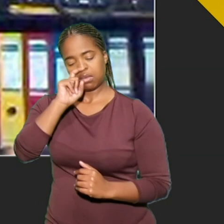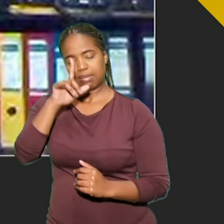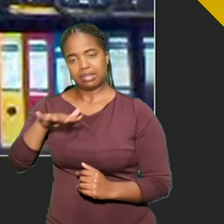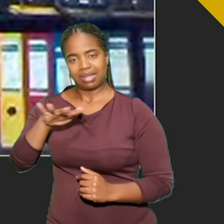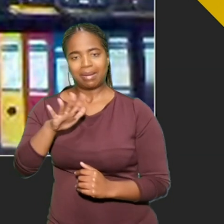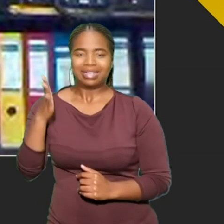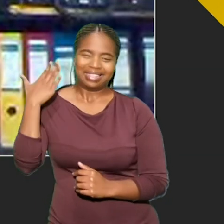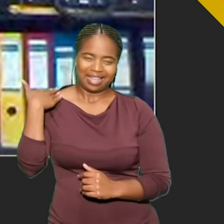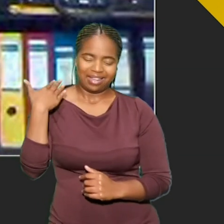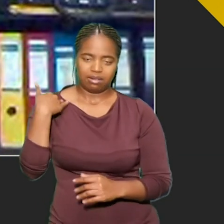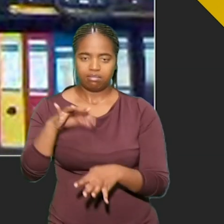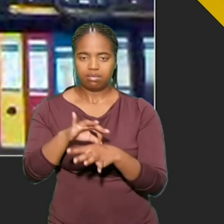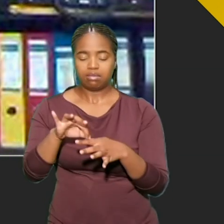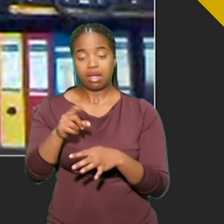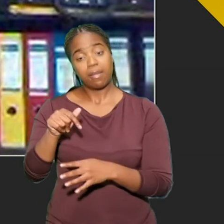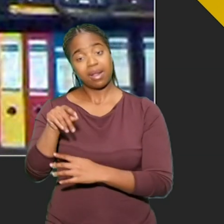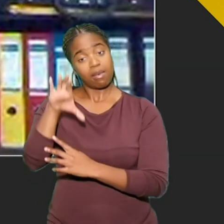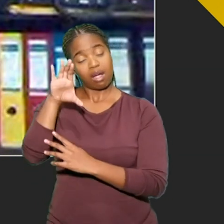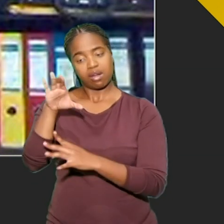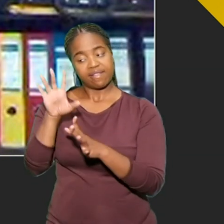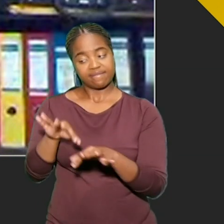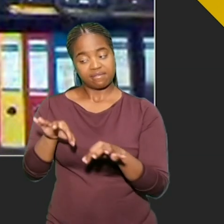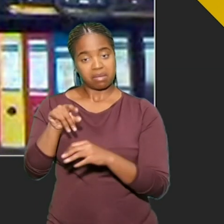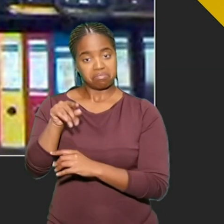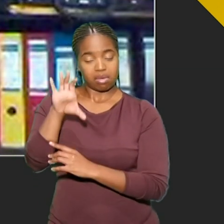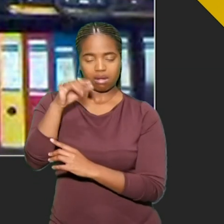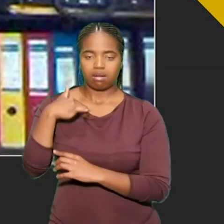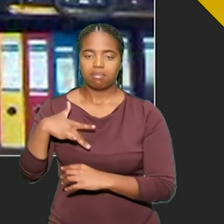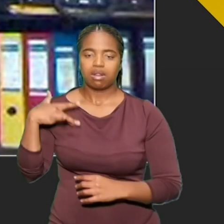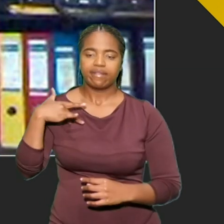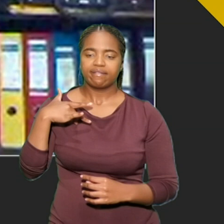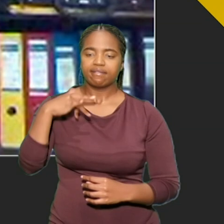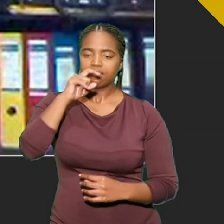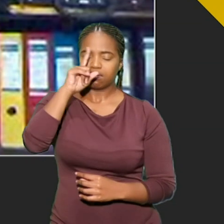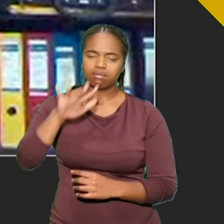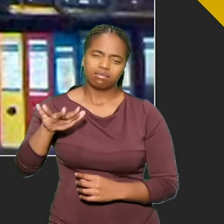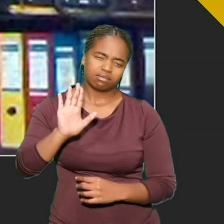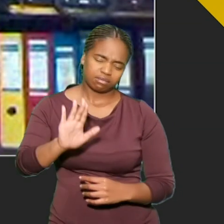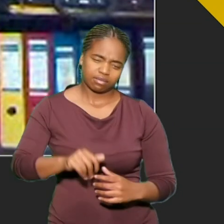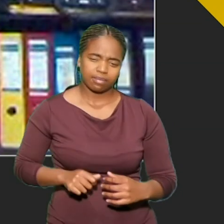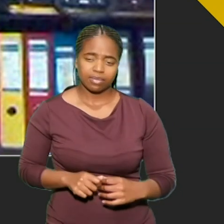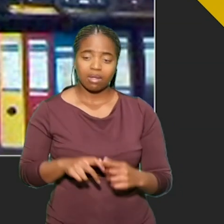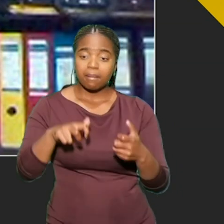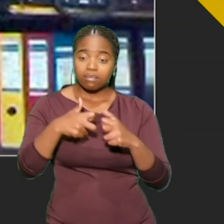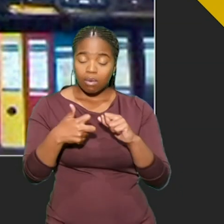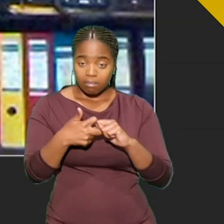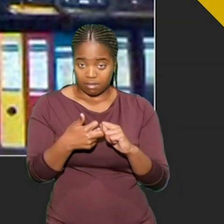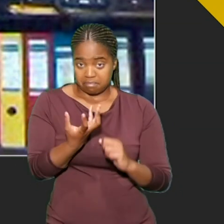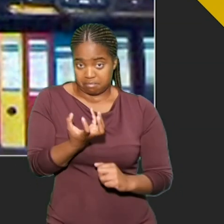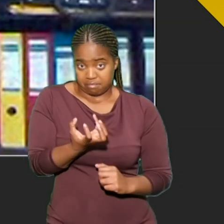and those who were wealthy were made to stay in the suburbs. So in Kenya, as Nairo,